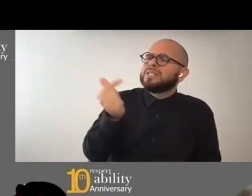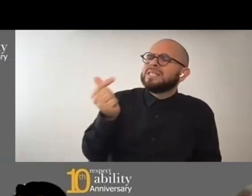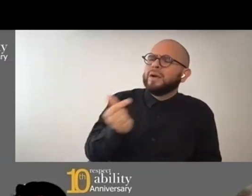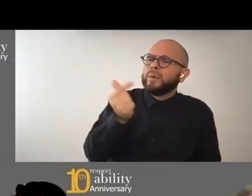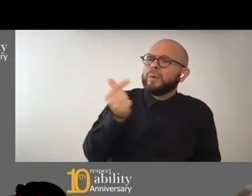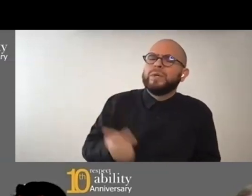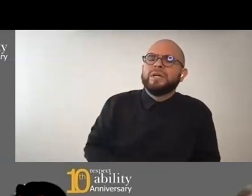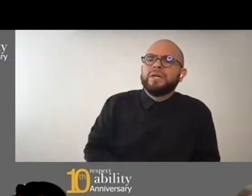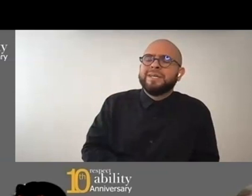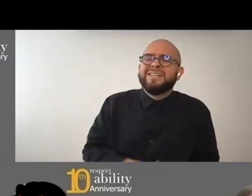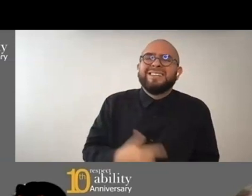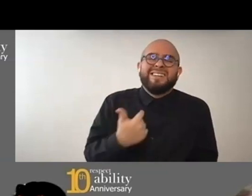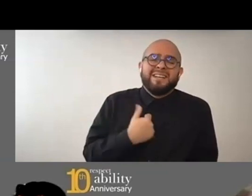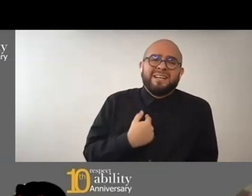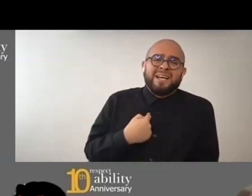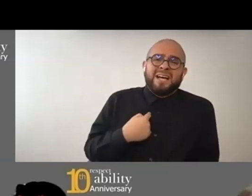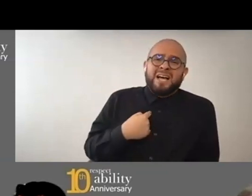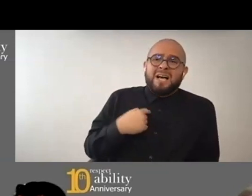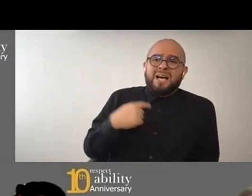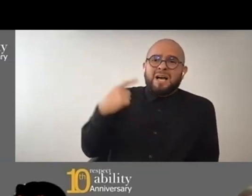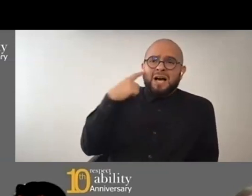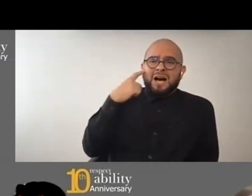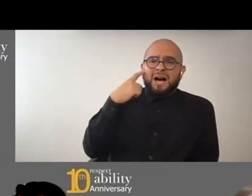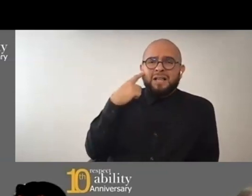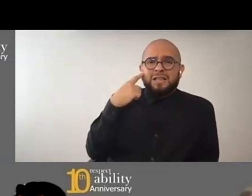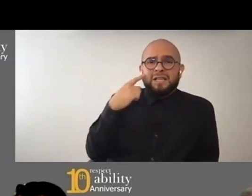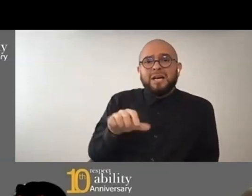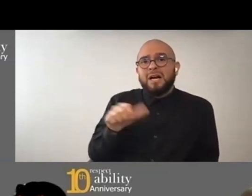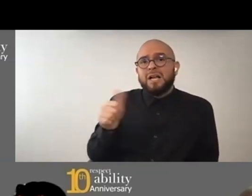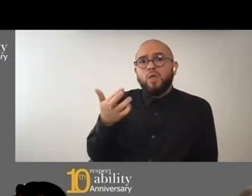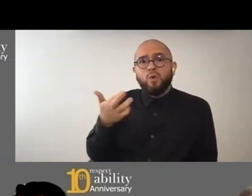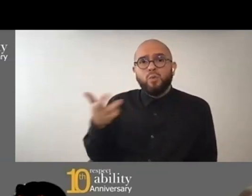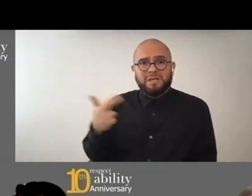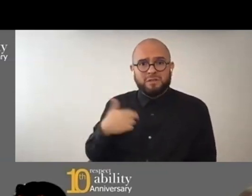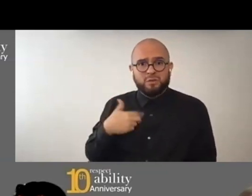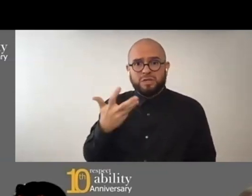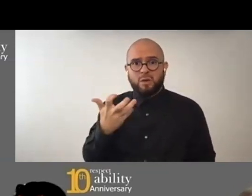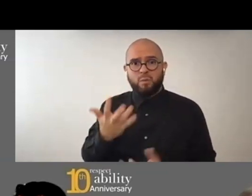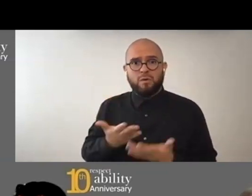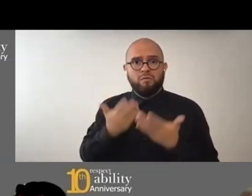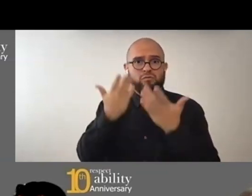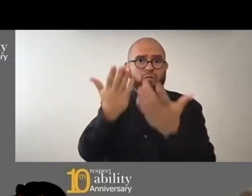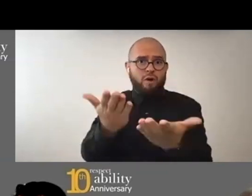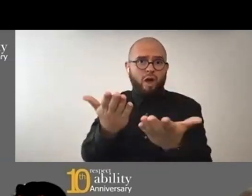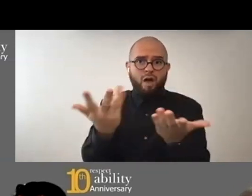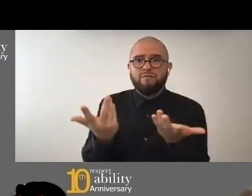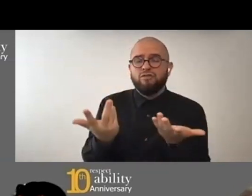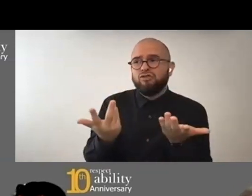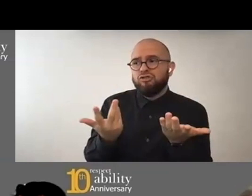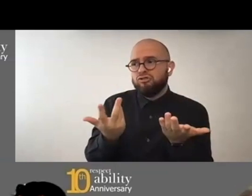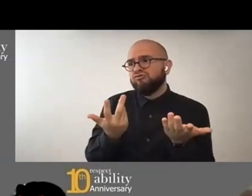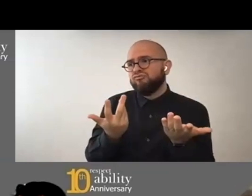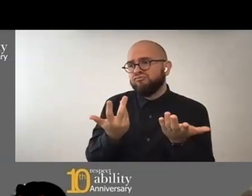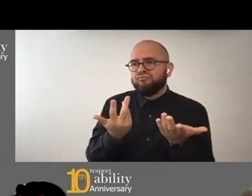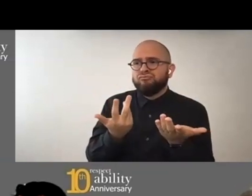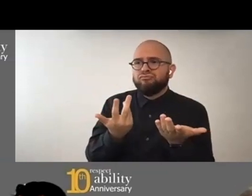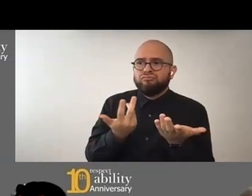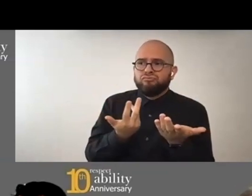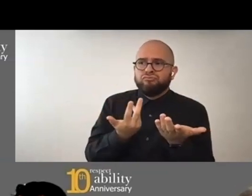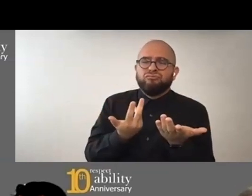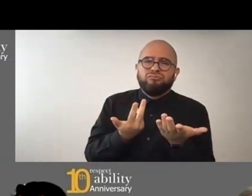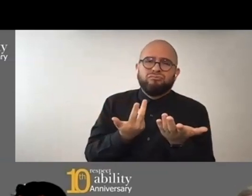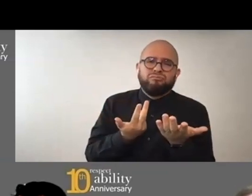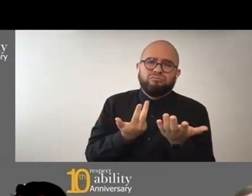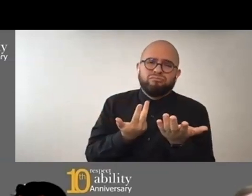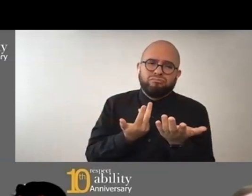that an additional resource that I would offer, and it's in some ways just an additional way to